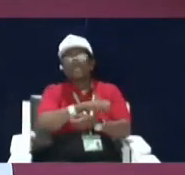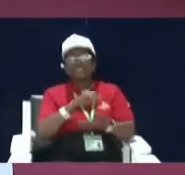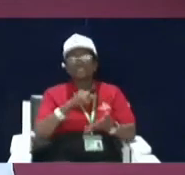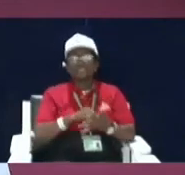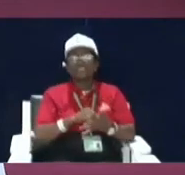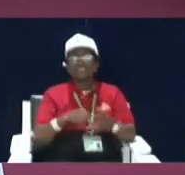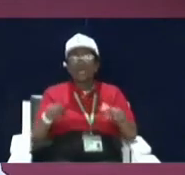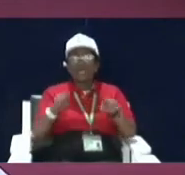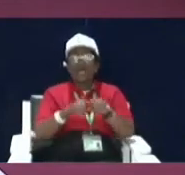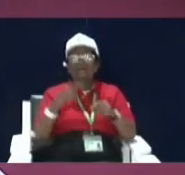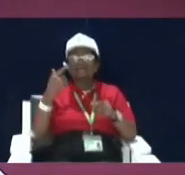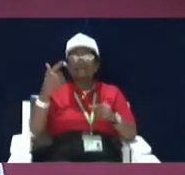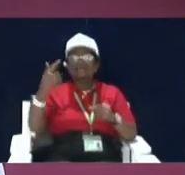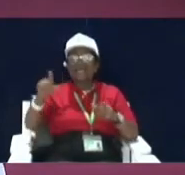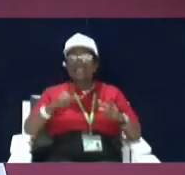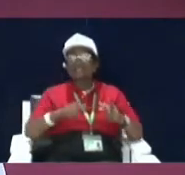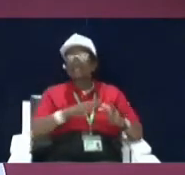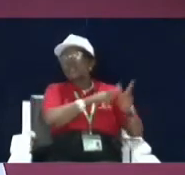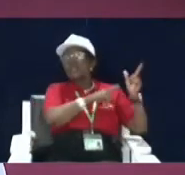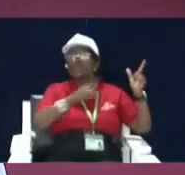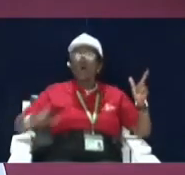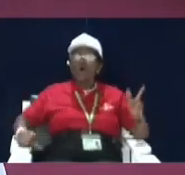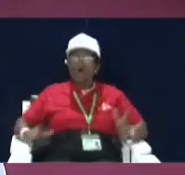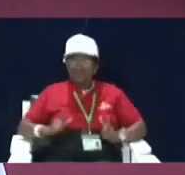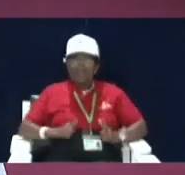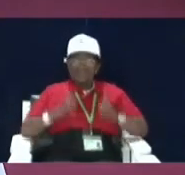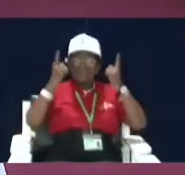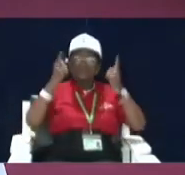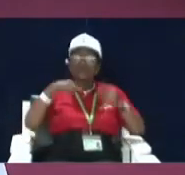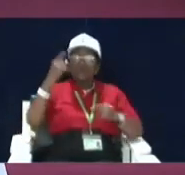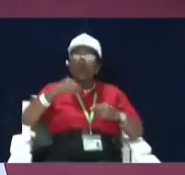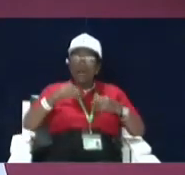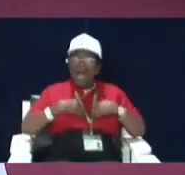As the Lord lives, who has called me?